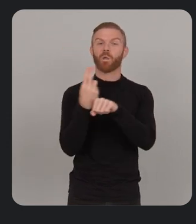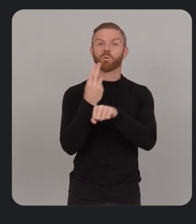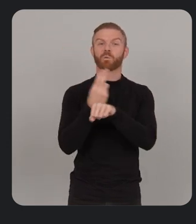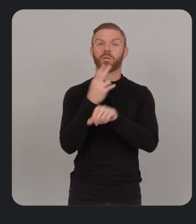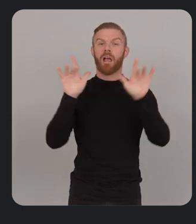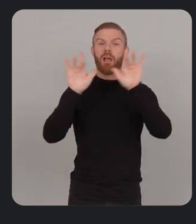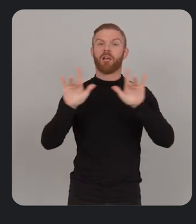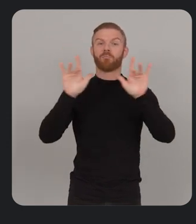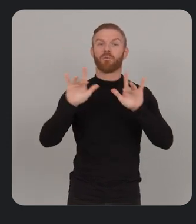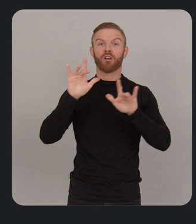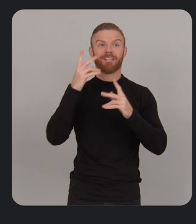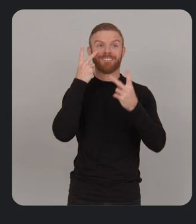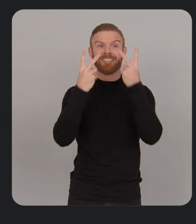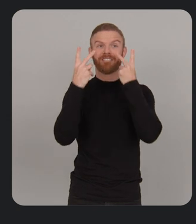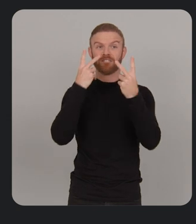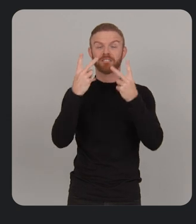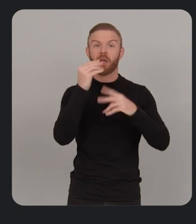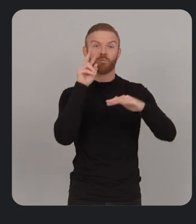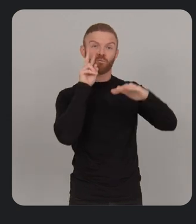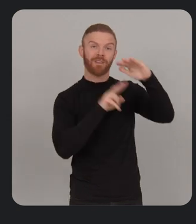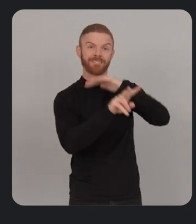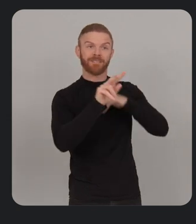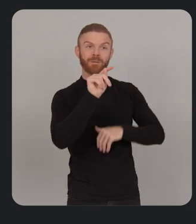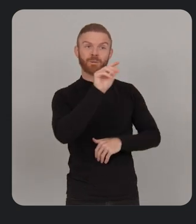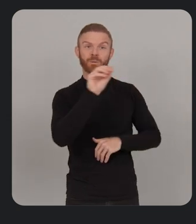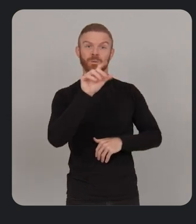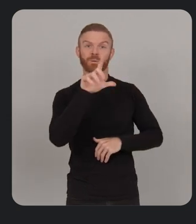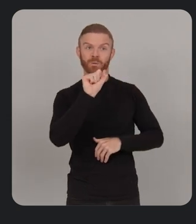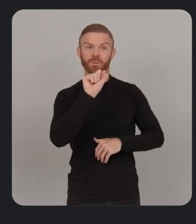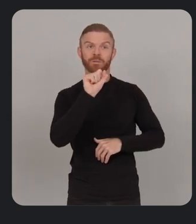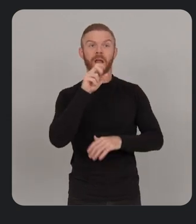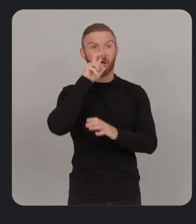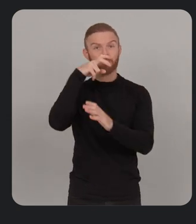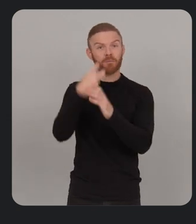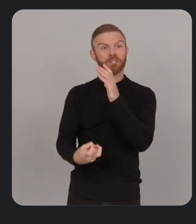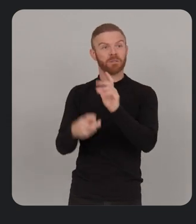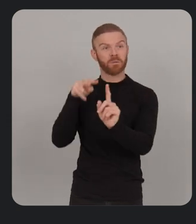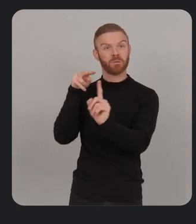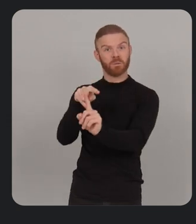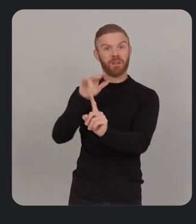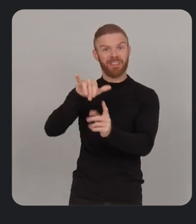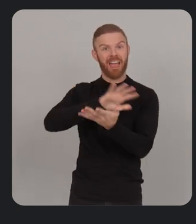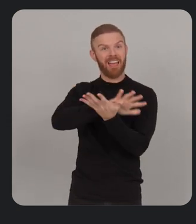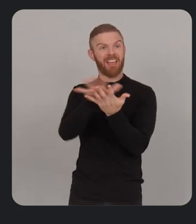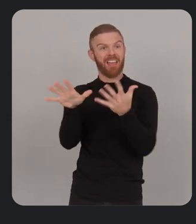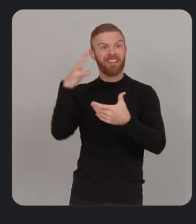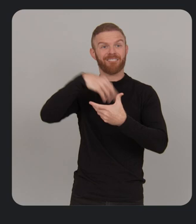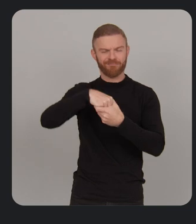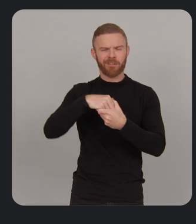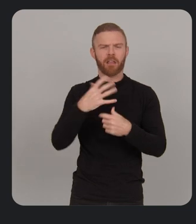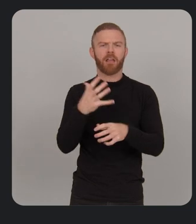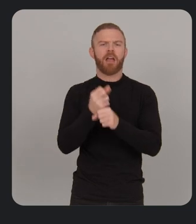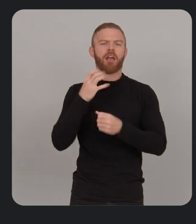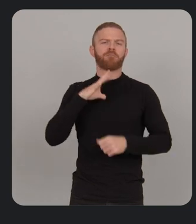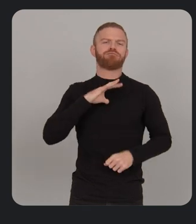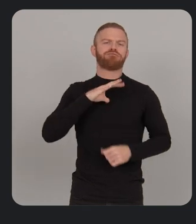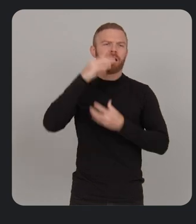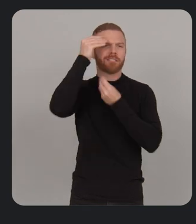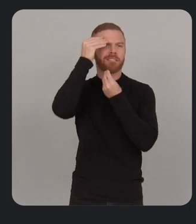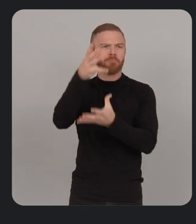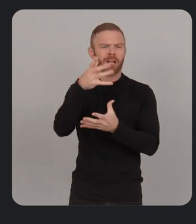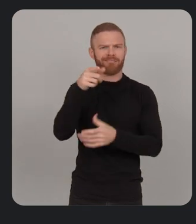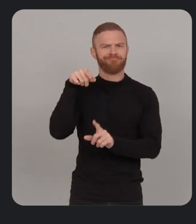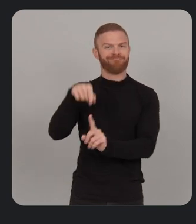Using computer vision and predictive tools, Immersive View takes all the useful information you can find in Google Maps